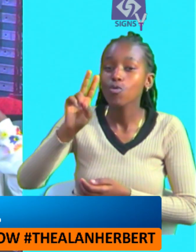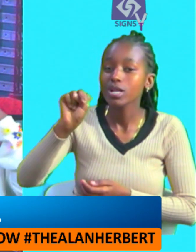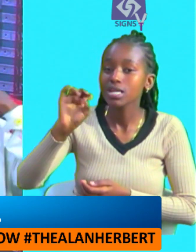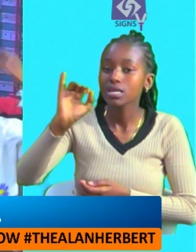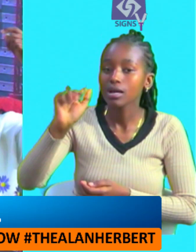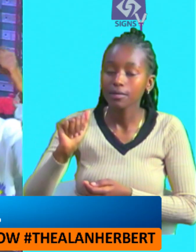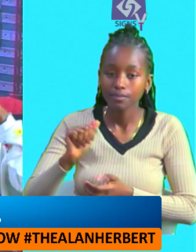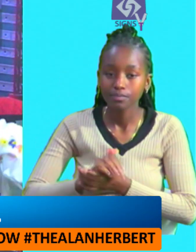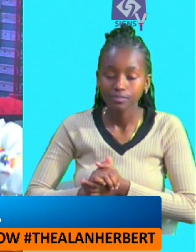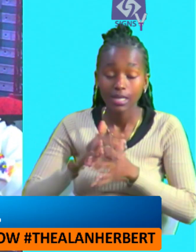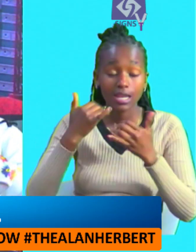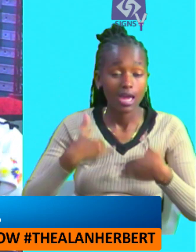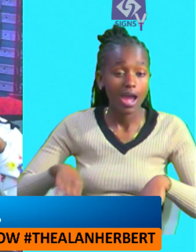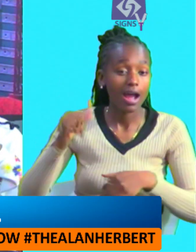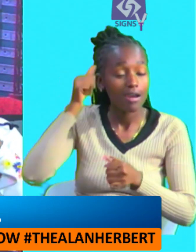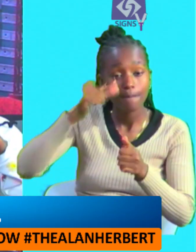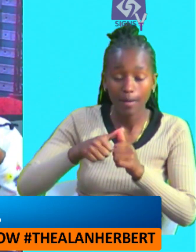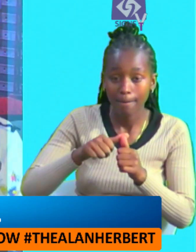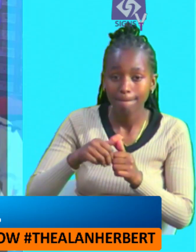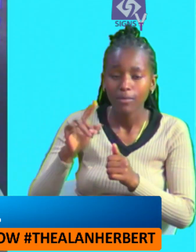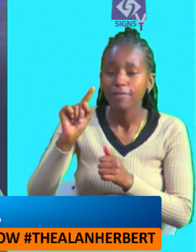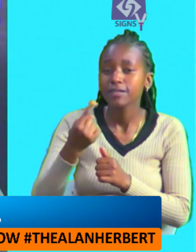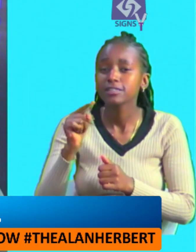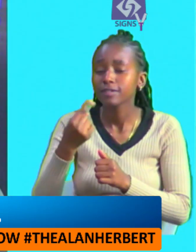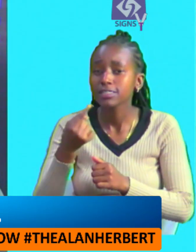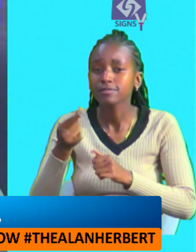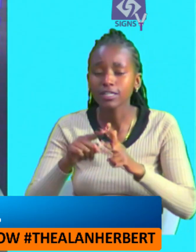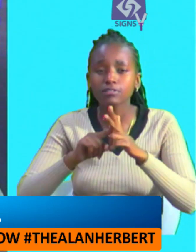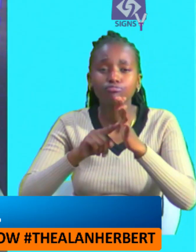has changed. Gosh, I didn't even gain weight.